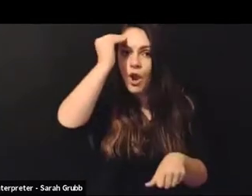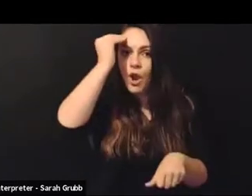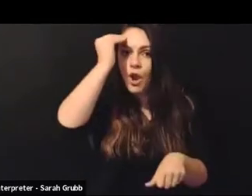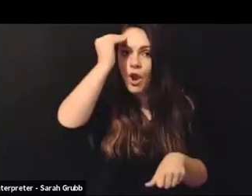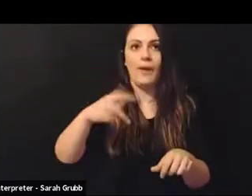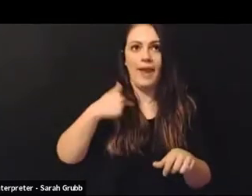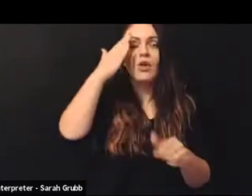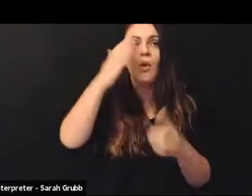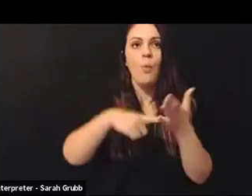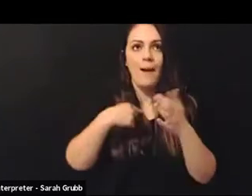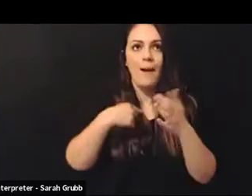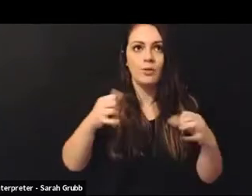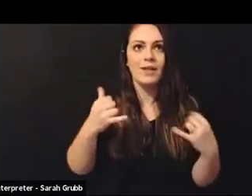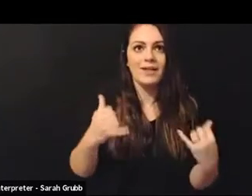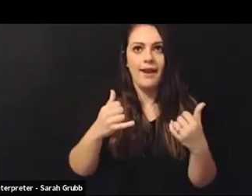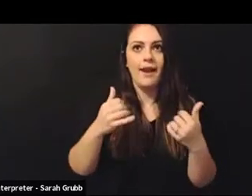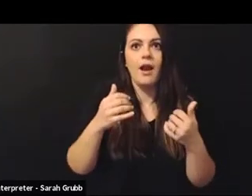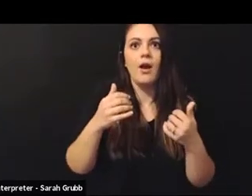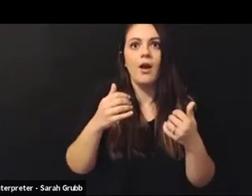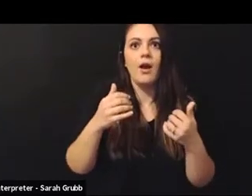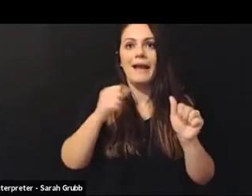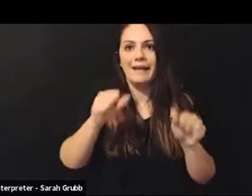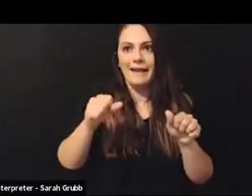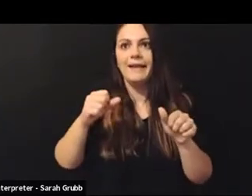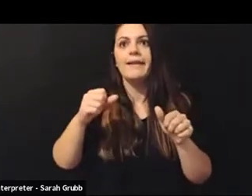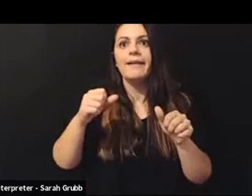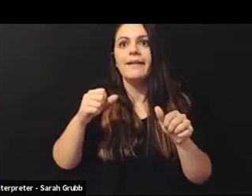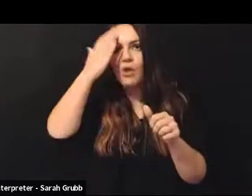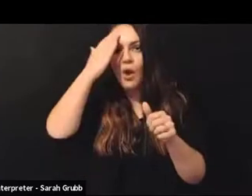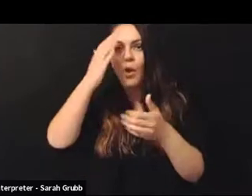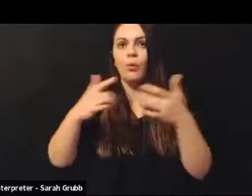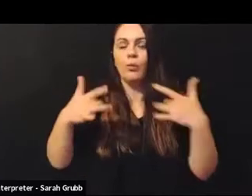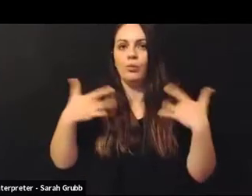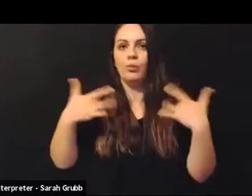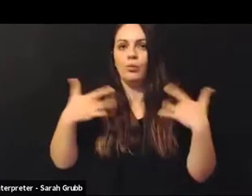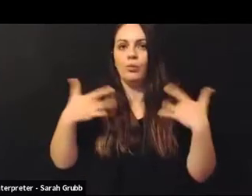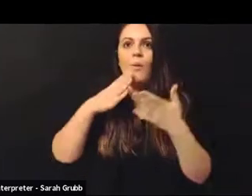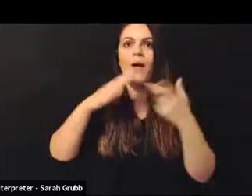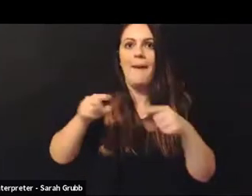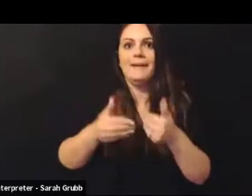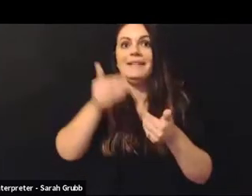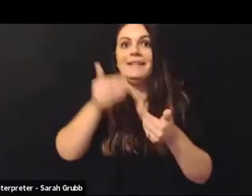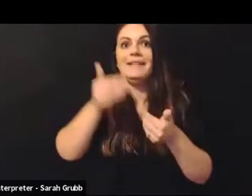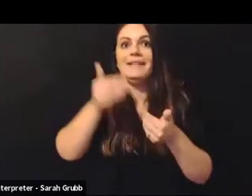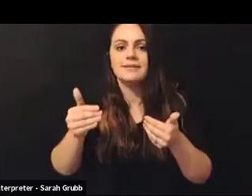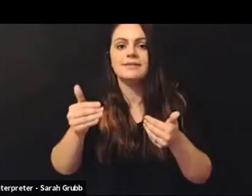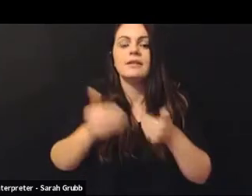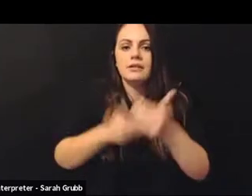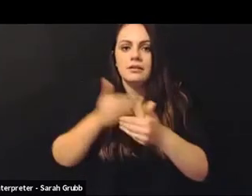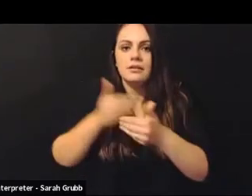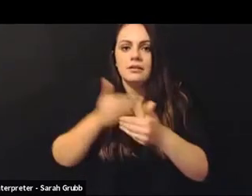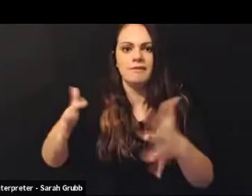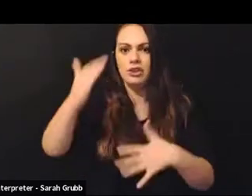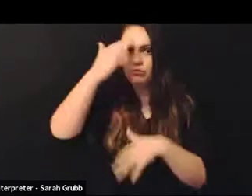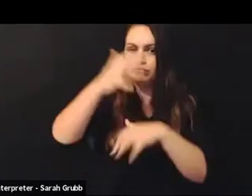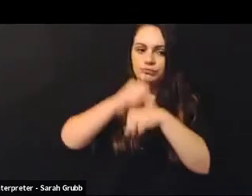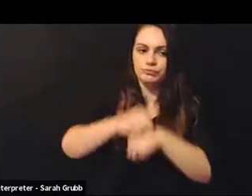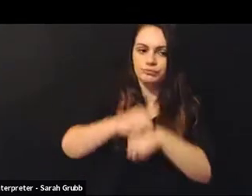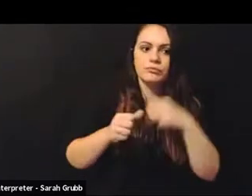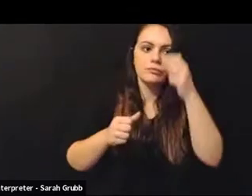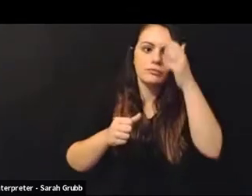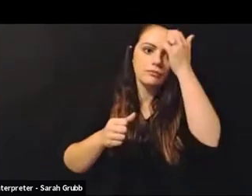what happened the day before, the week before, that students have access to materials that are of high interest, right? So